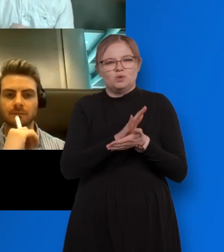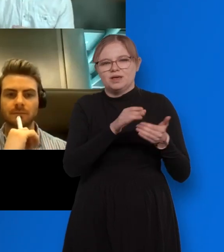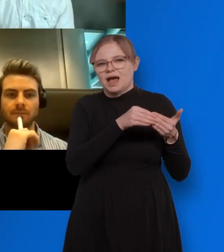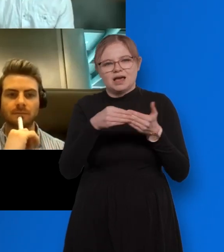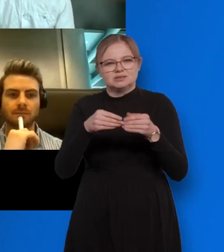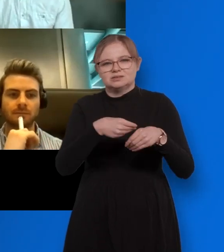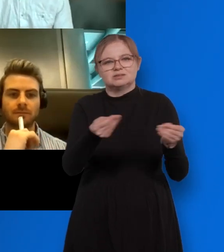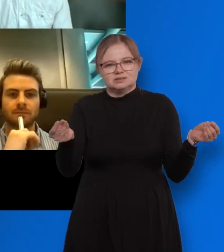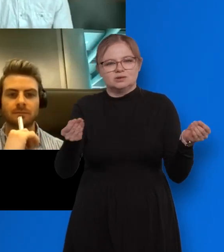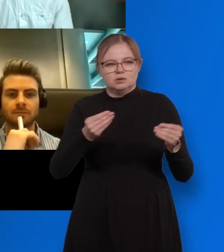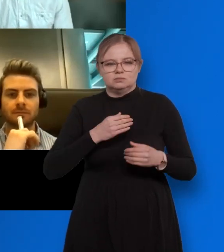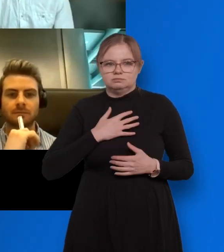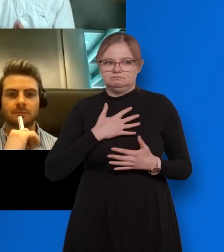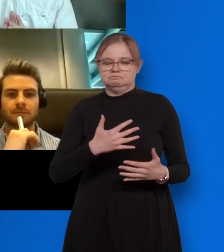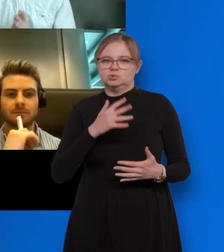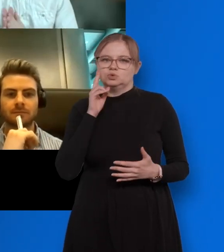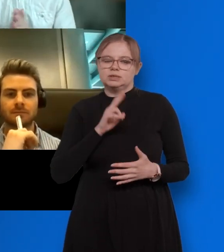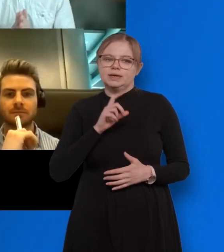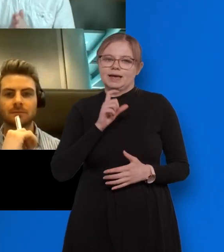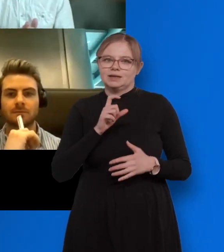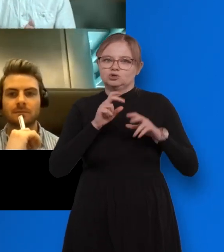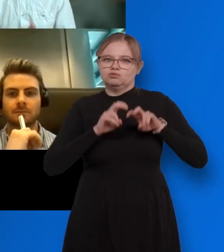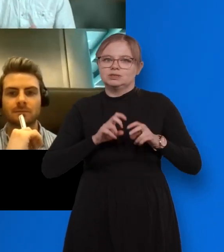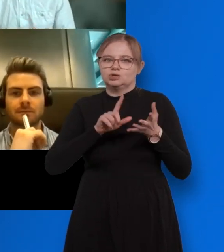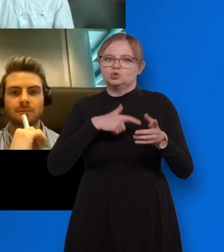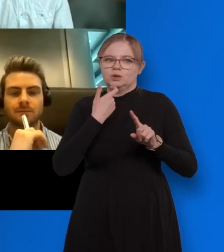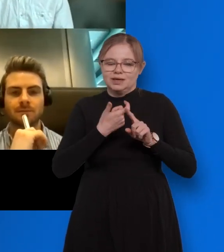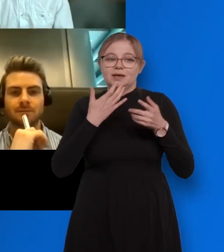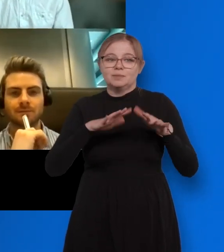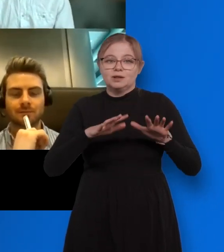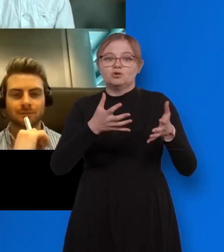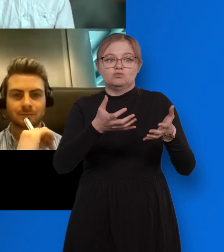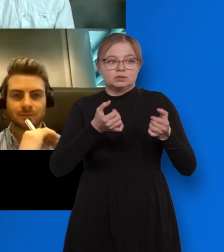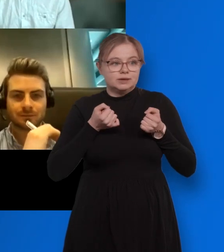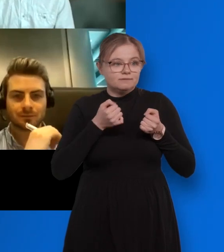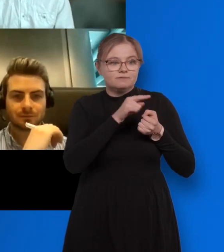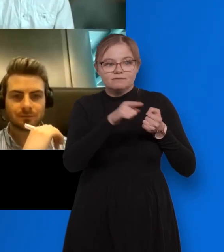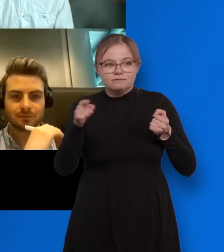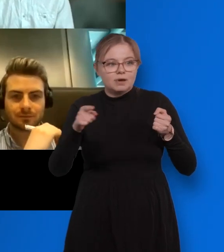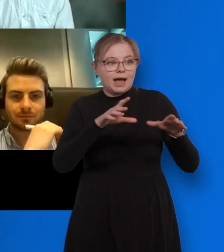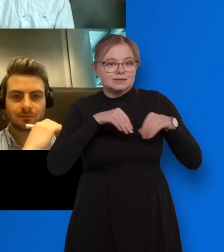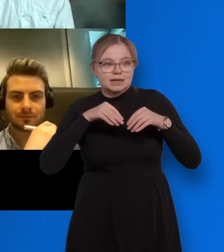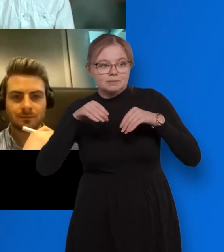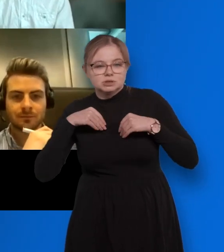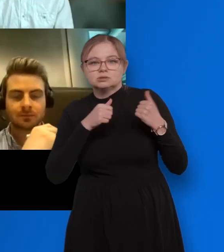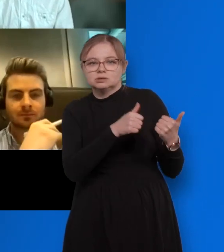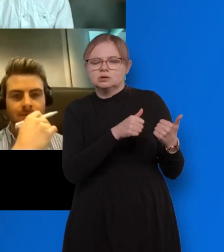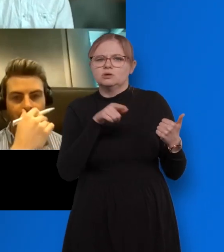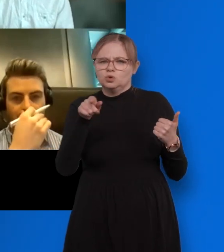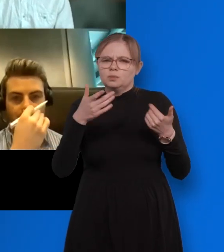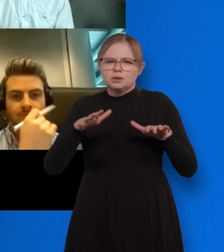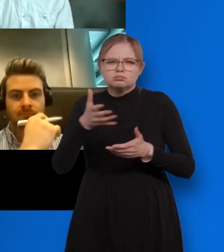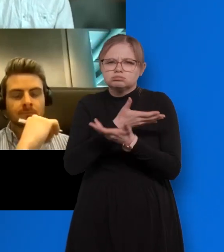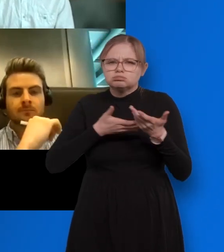to be unhappy with the guidance given, and it's surprising to see that Cancer Research UK has received a wider acceptance from